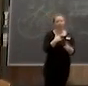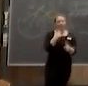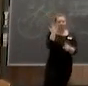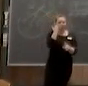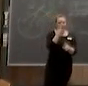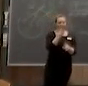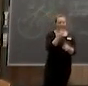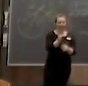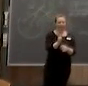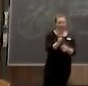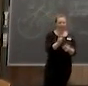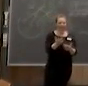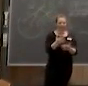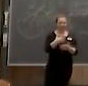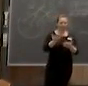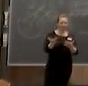in